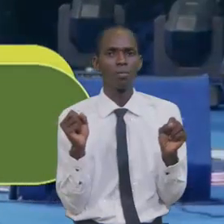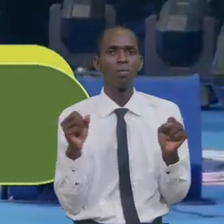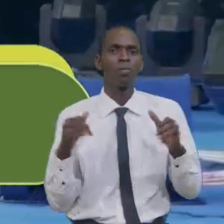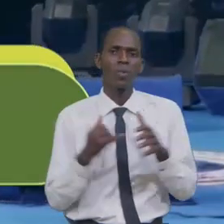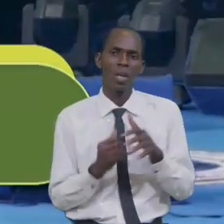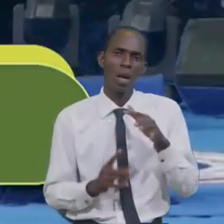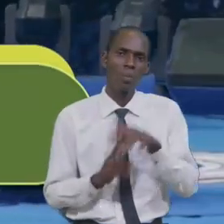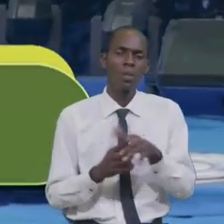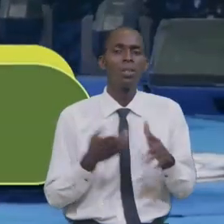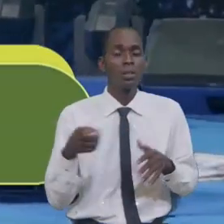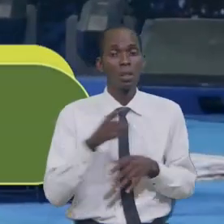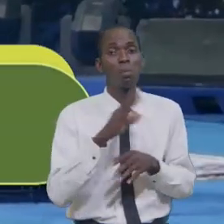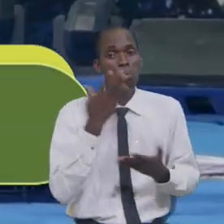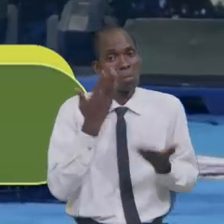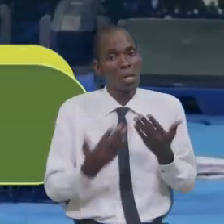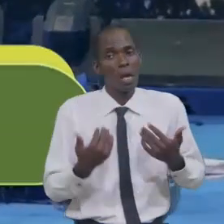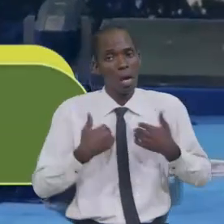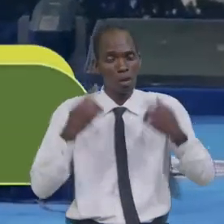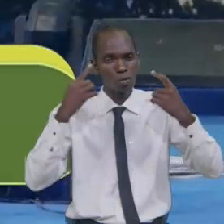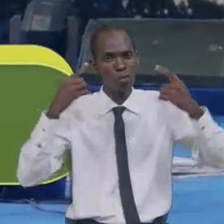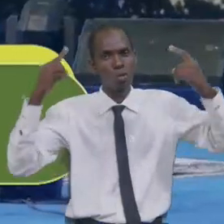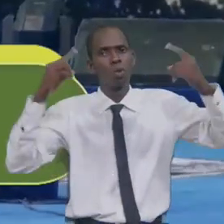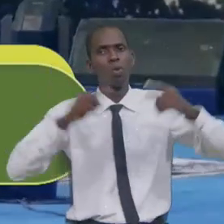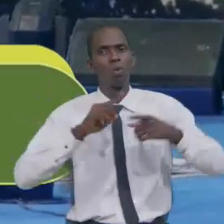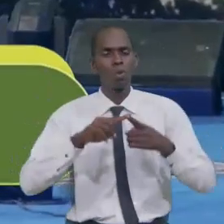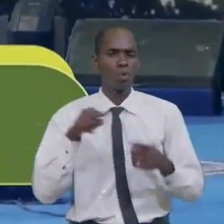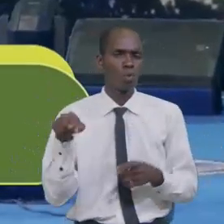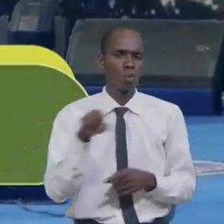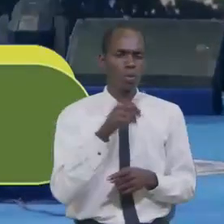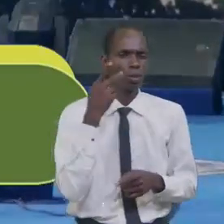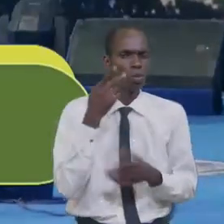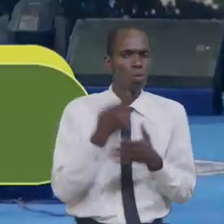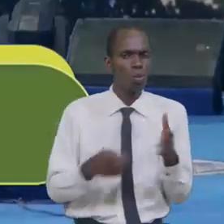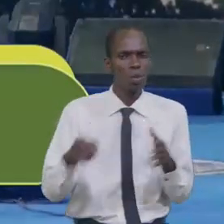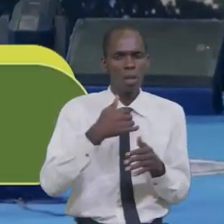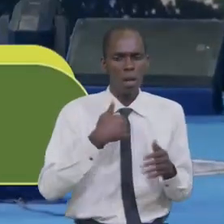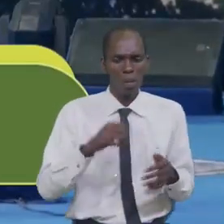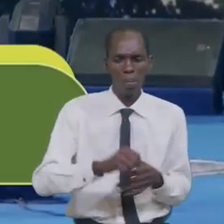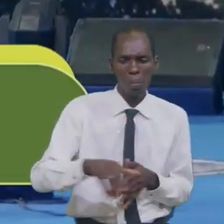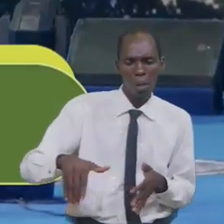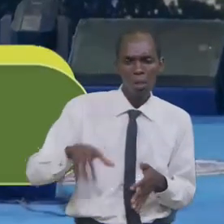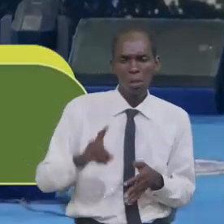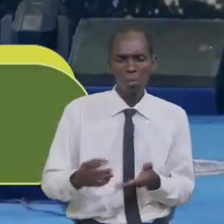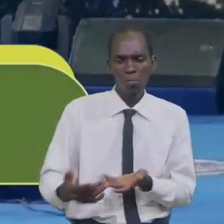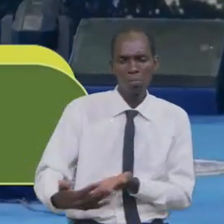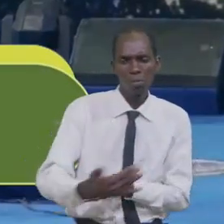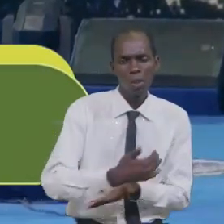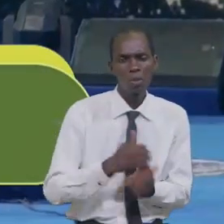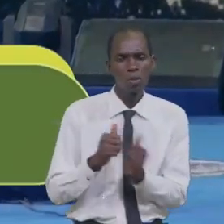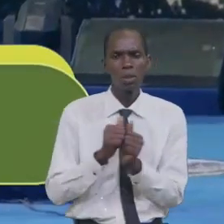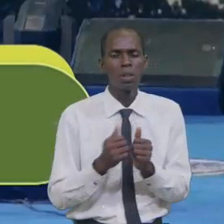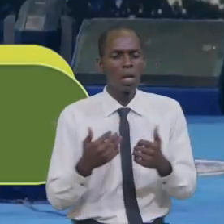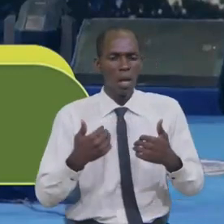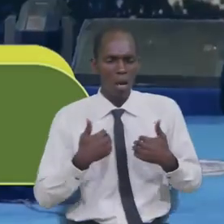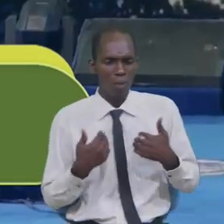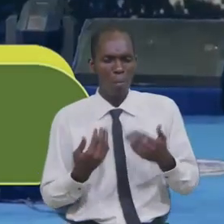are successful when you see what they have planted, when you see what they have gathered together, when you see their bank account, when you see how they join